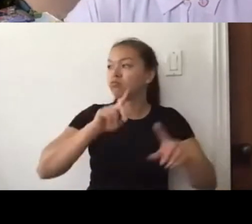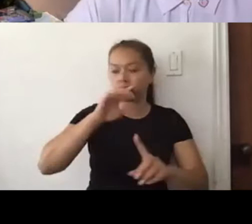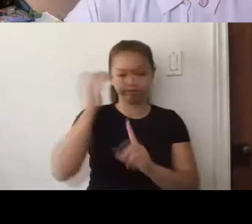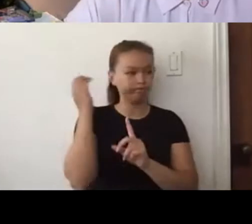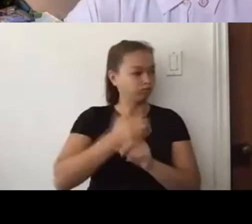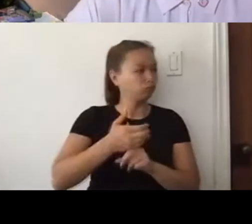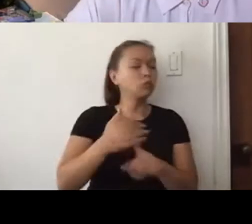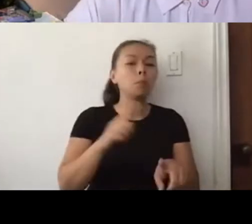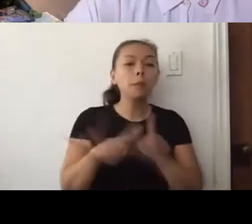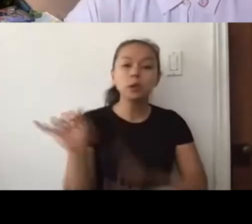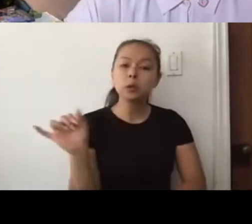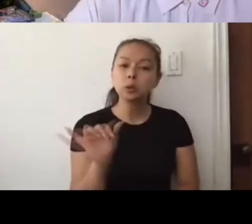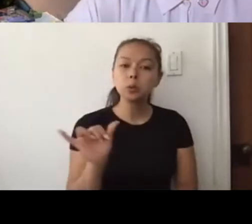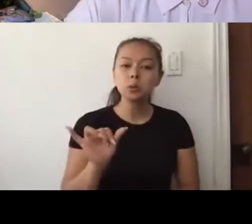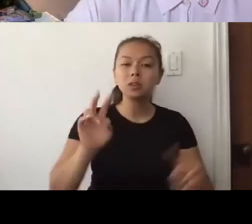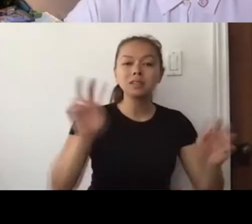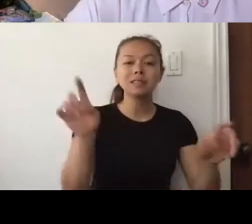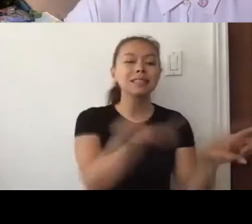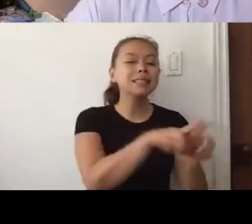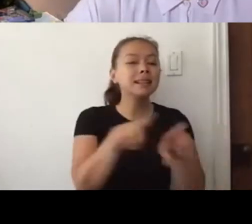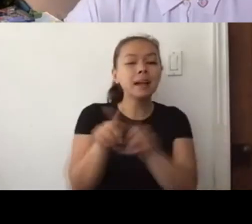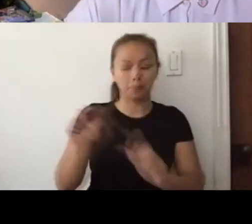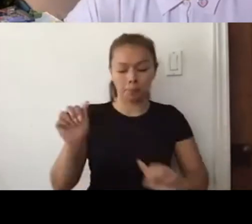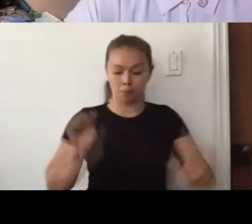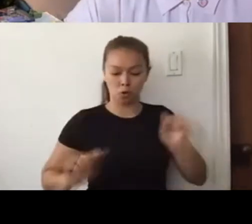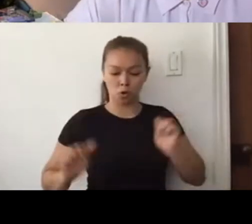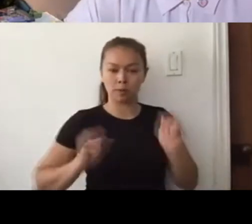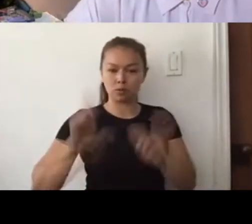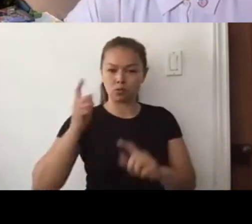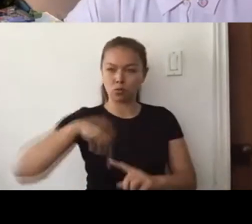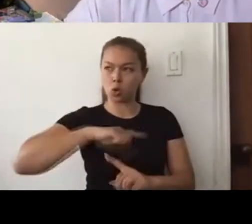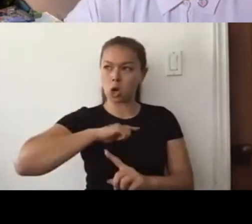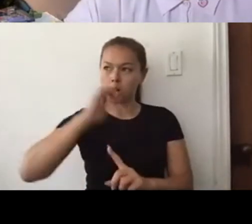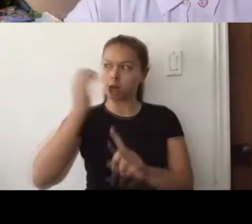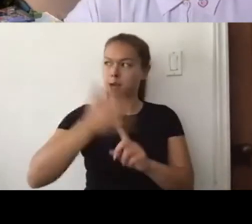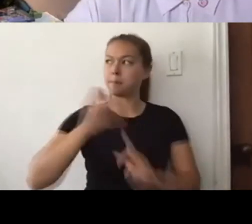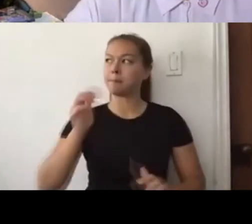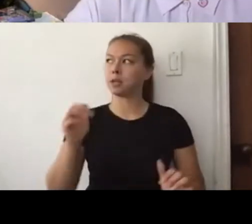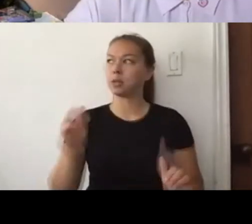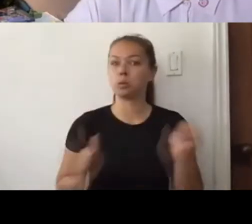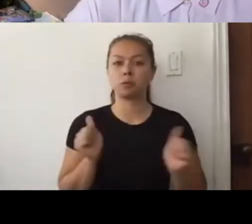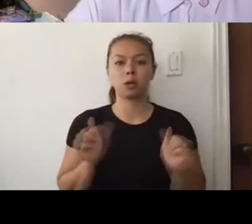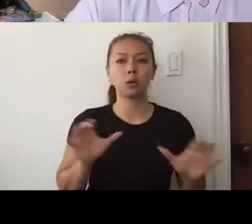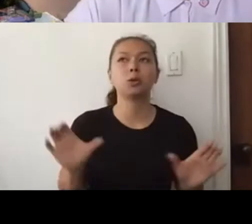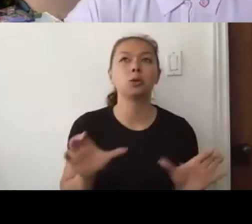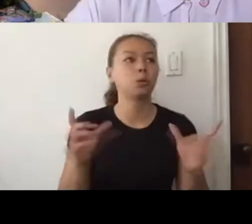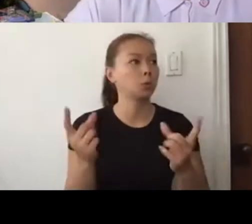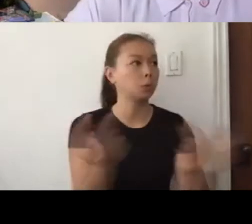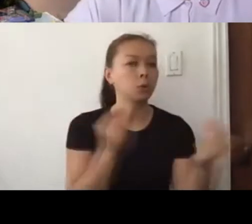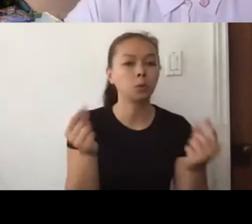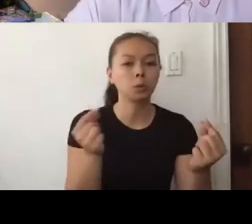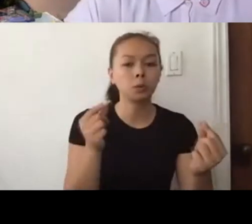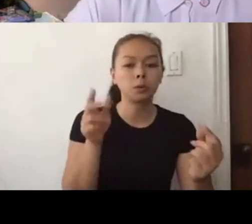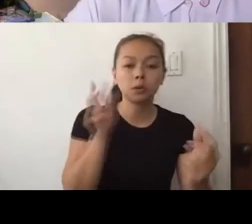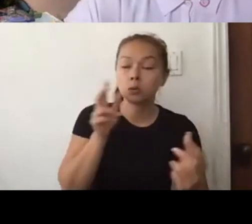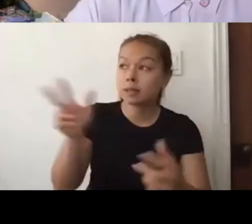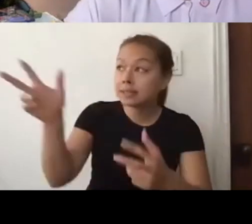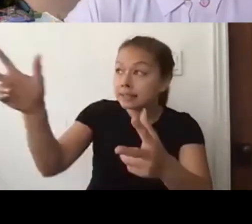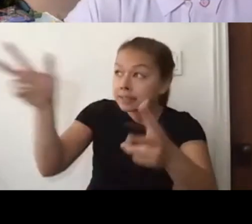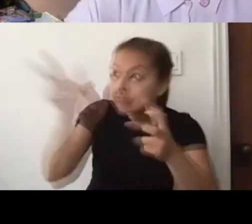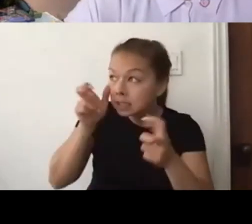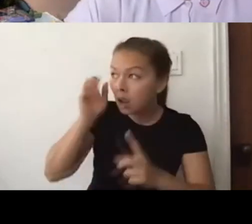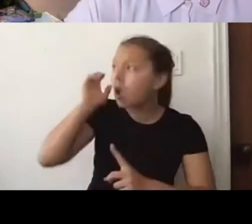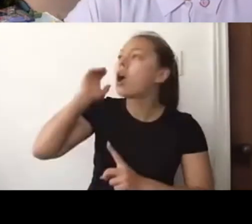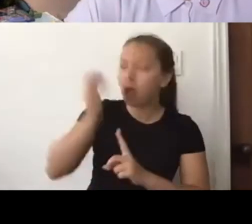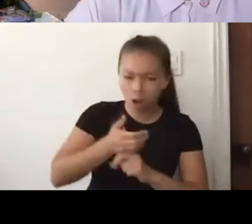actually learn these behaviors is a big piece of how we embody those behaviors or how we see others out in our communities and in